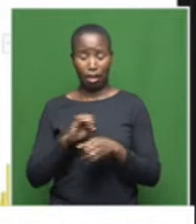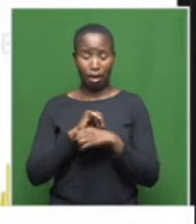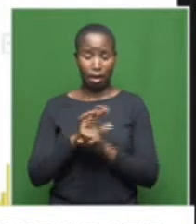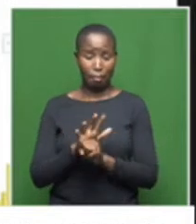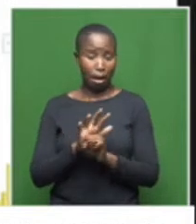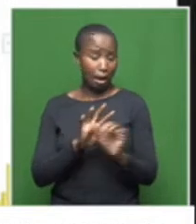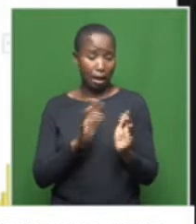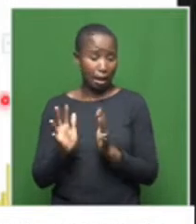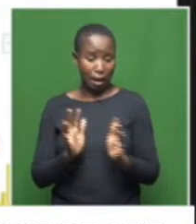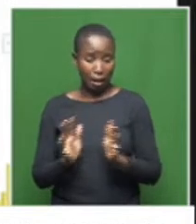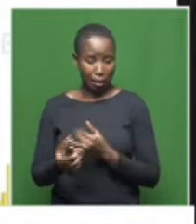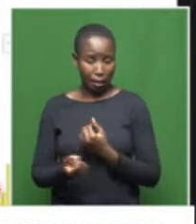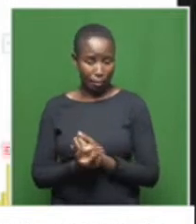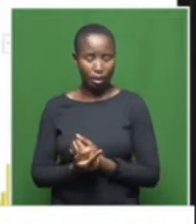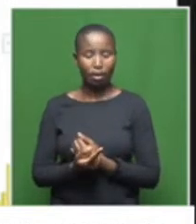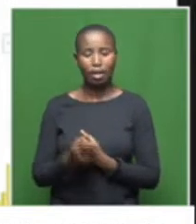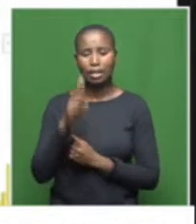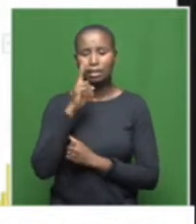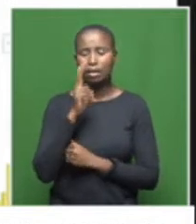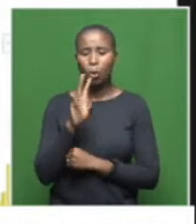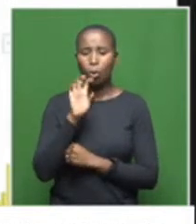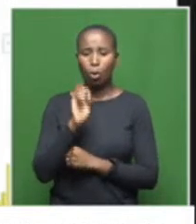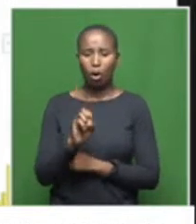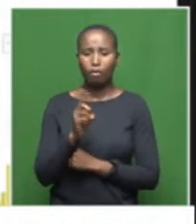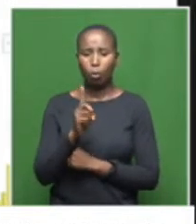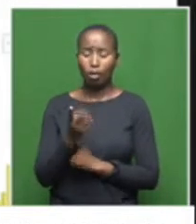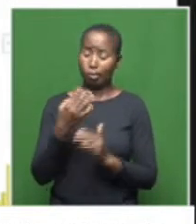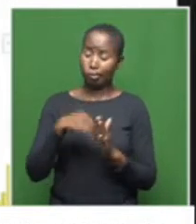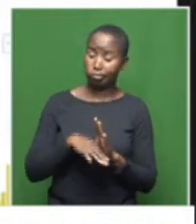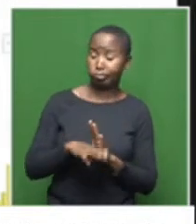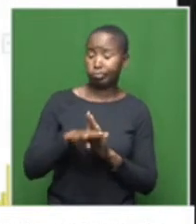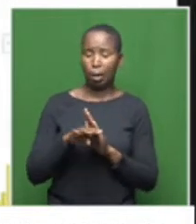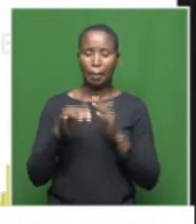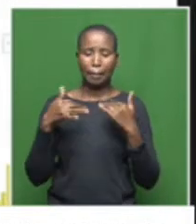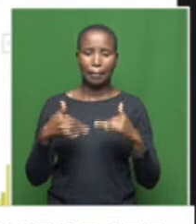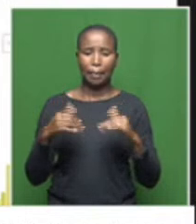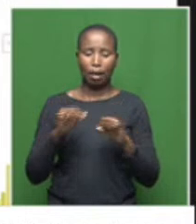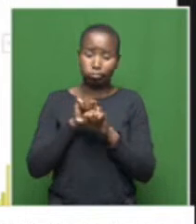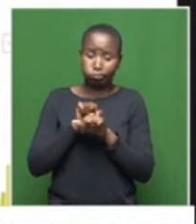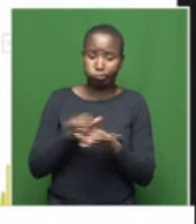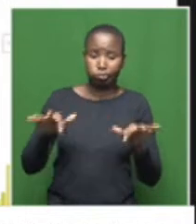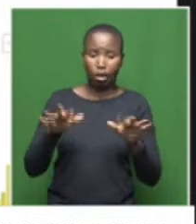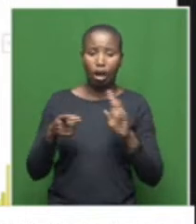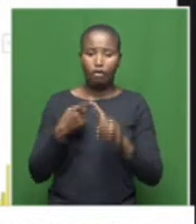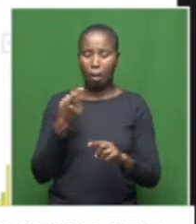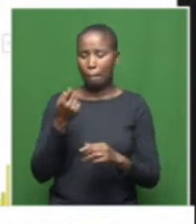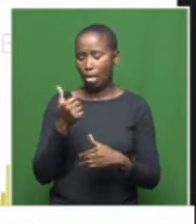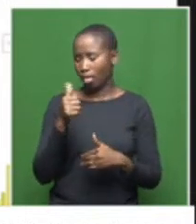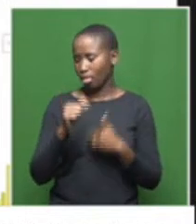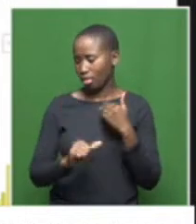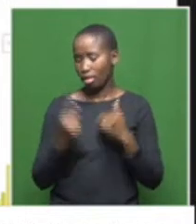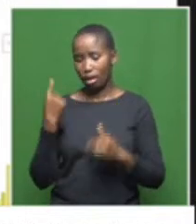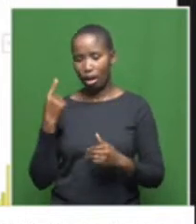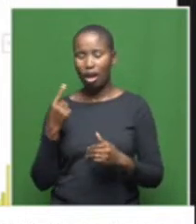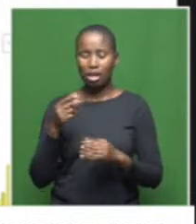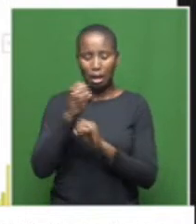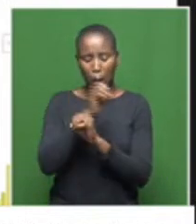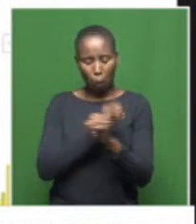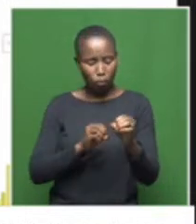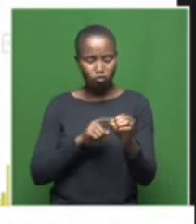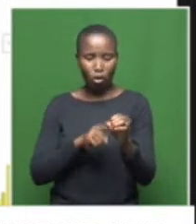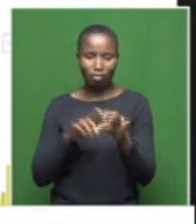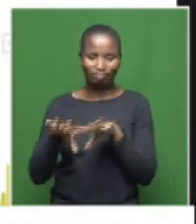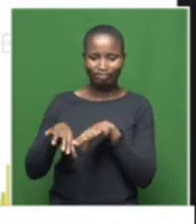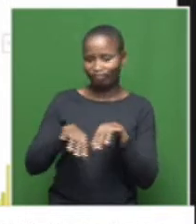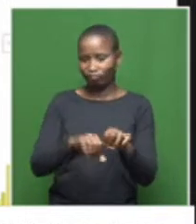had globally, there was a very large spike in infections in the recent months, which were driven by the Omicron variant. But